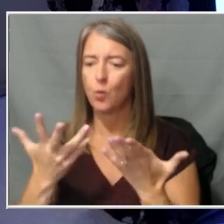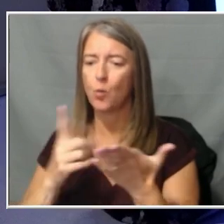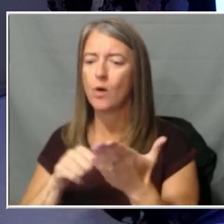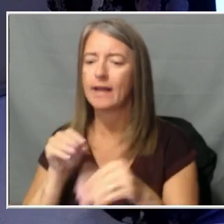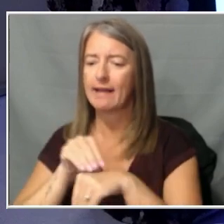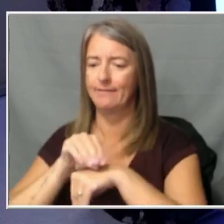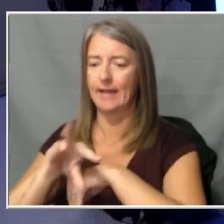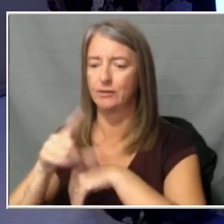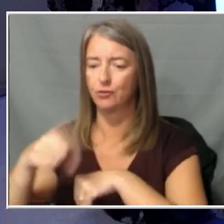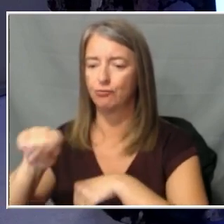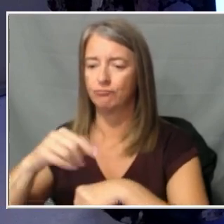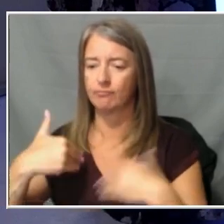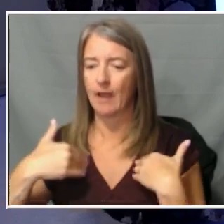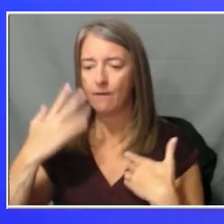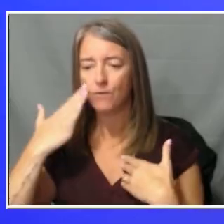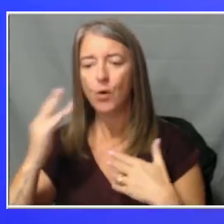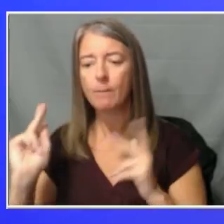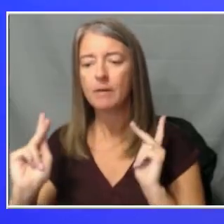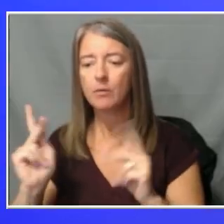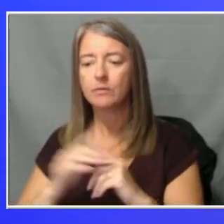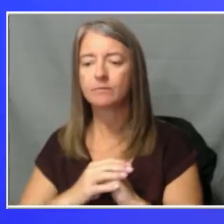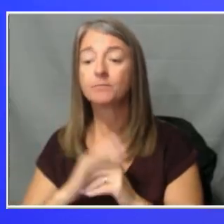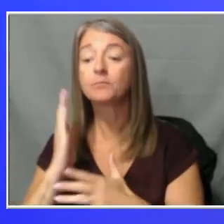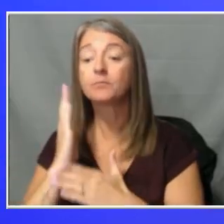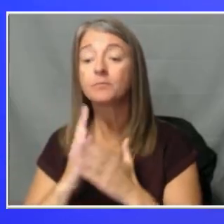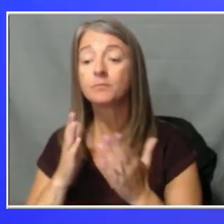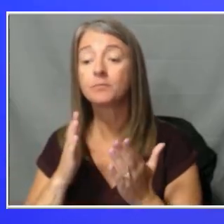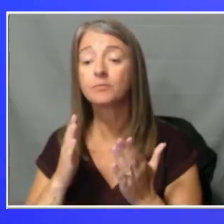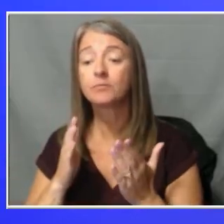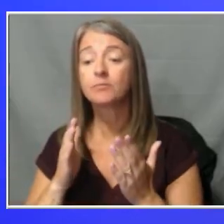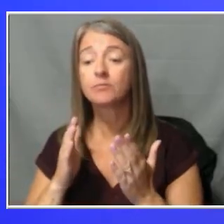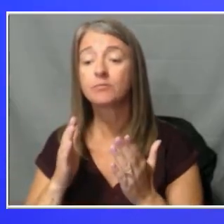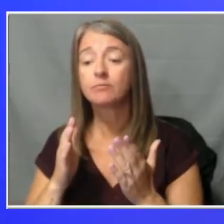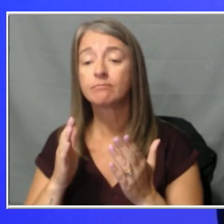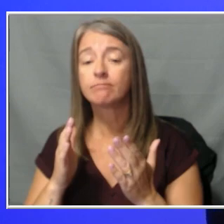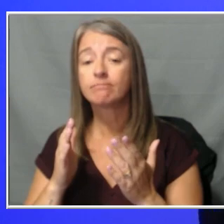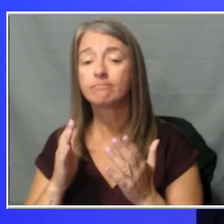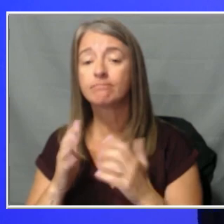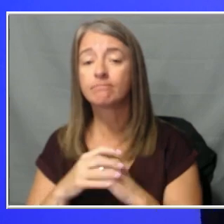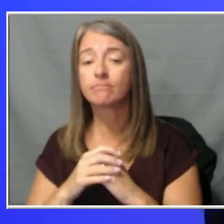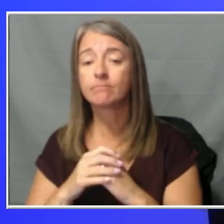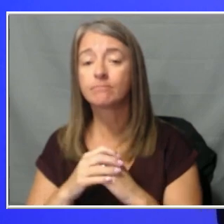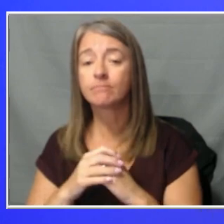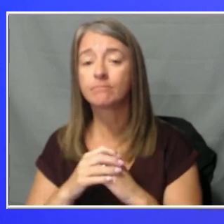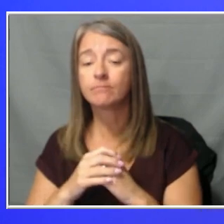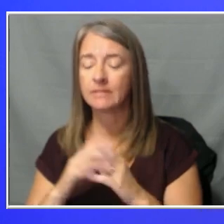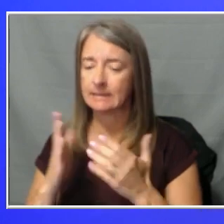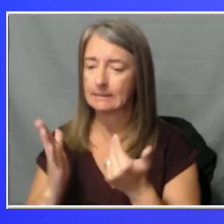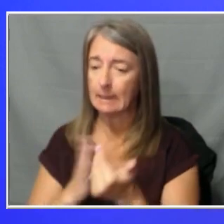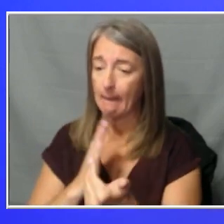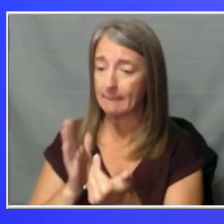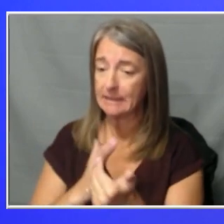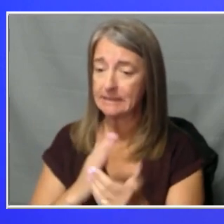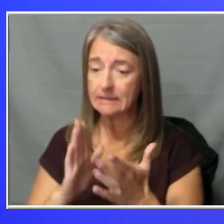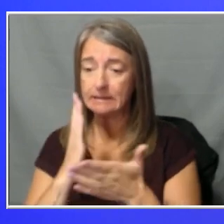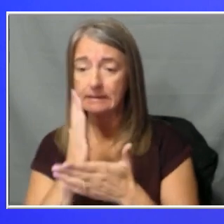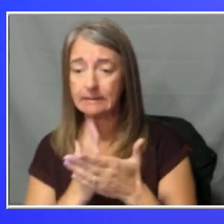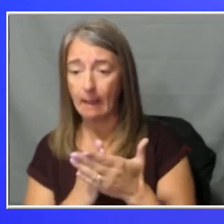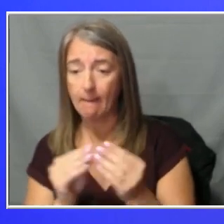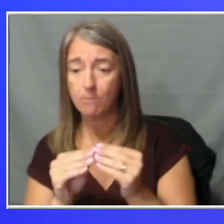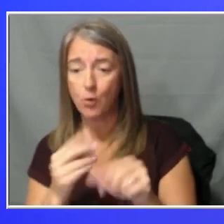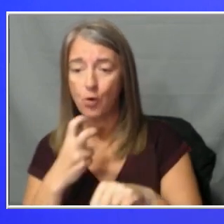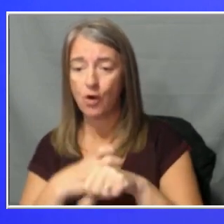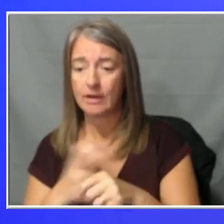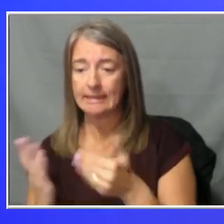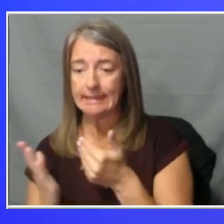someone? In some ways it's gotten, easier. In some ways it's harder. Easier